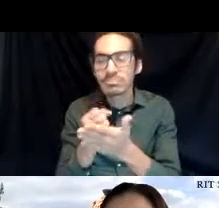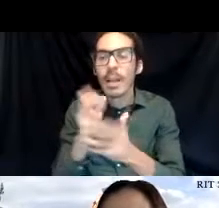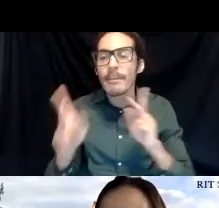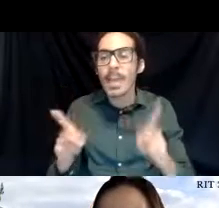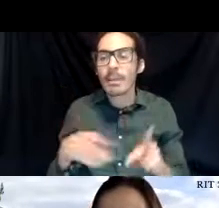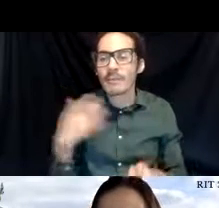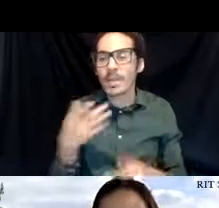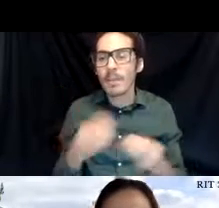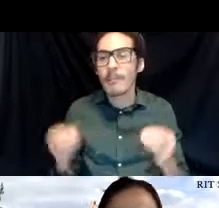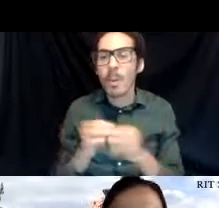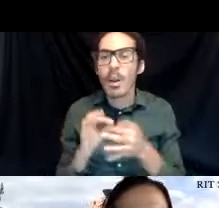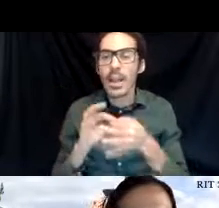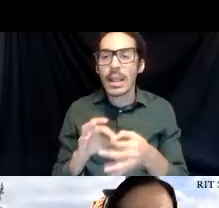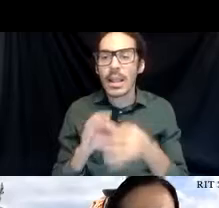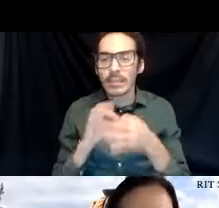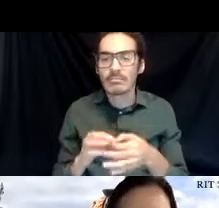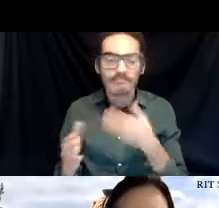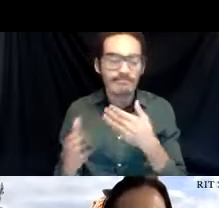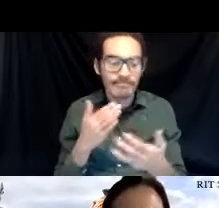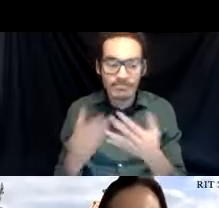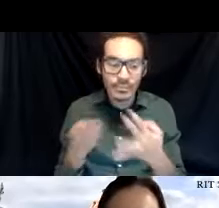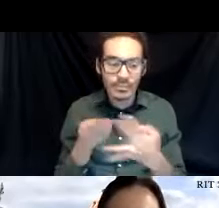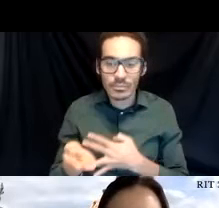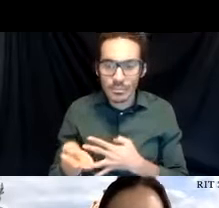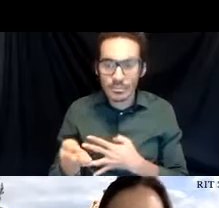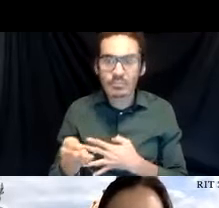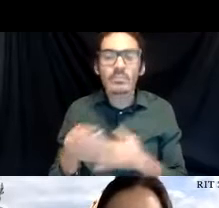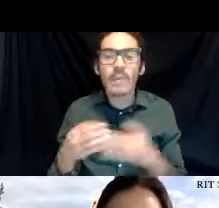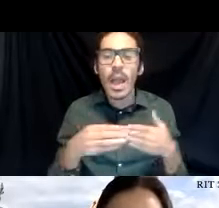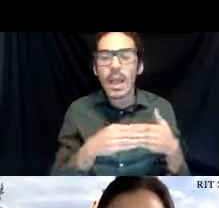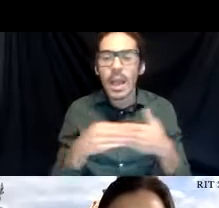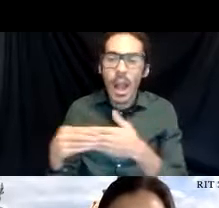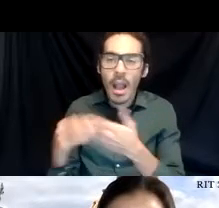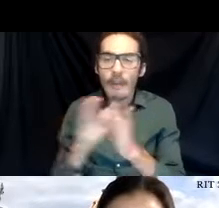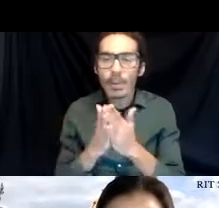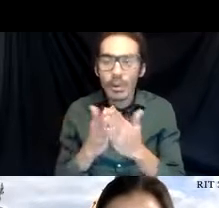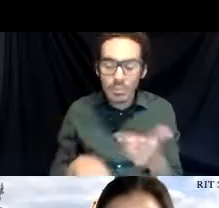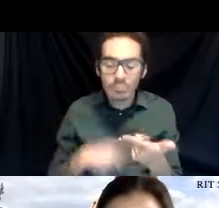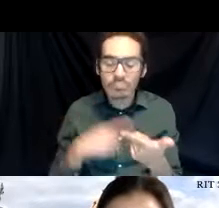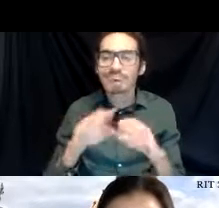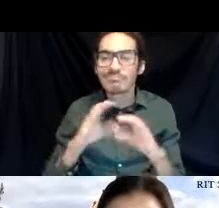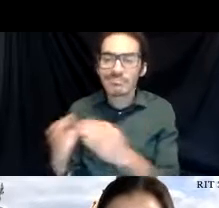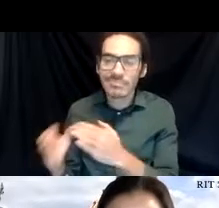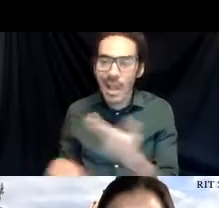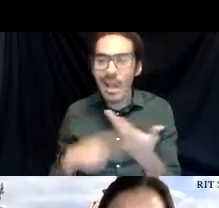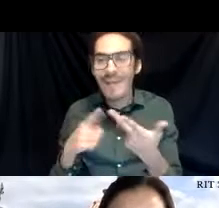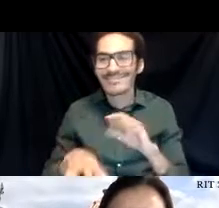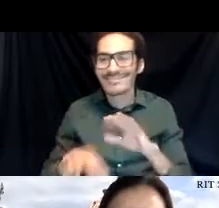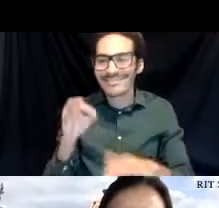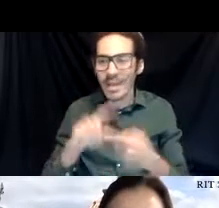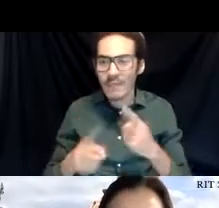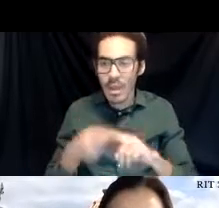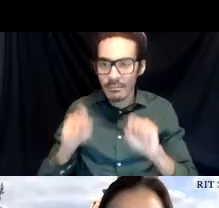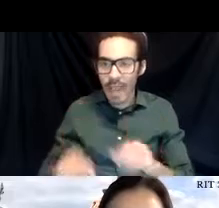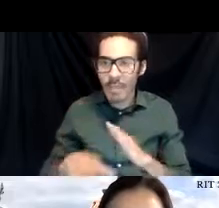to you. So whether that's through like a little guidebook or little classes or just finding a friend who can help you learn